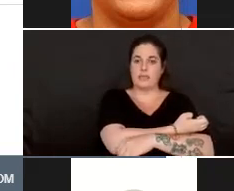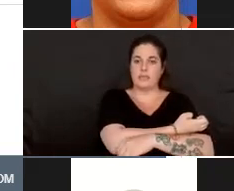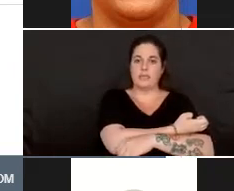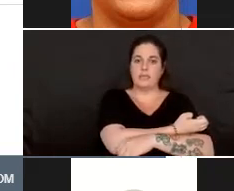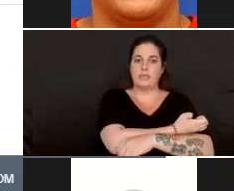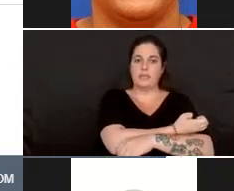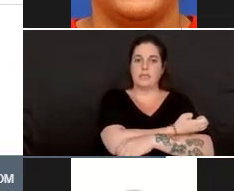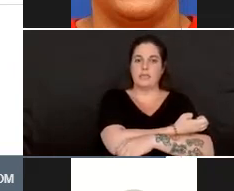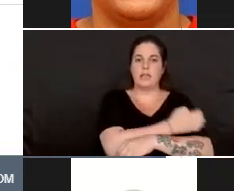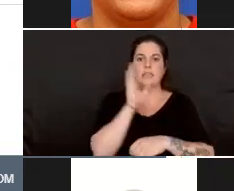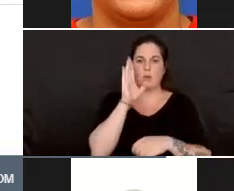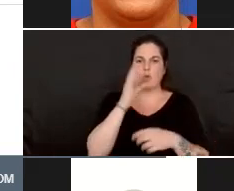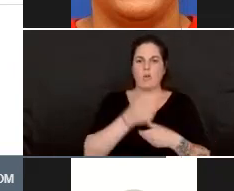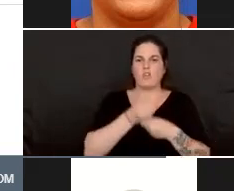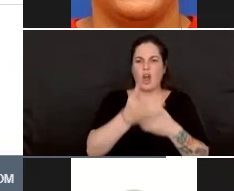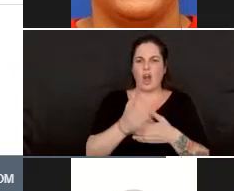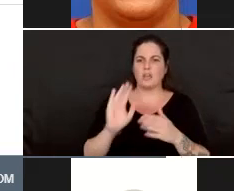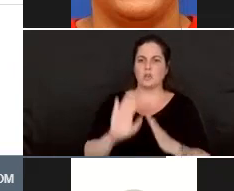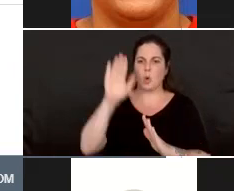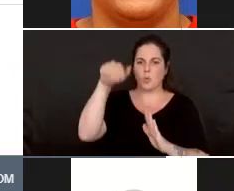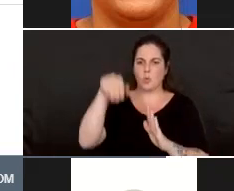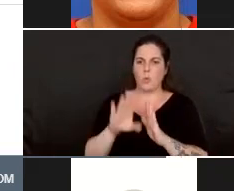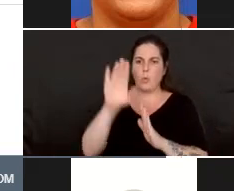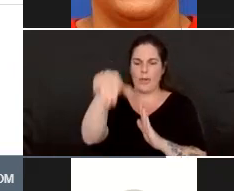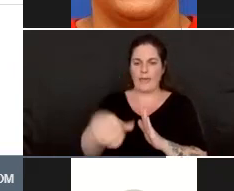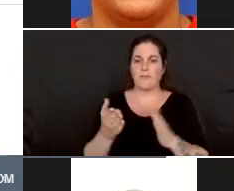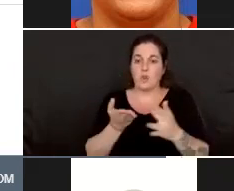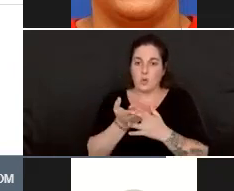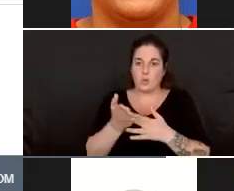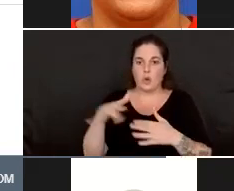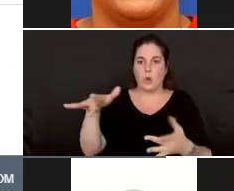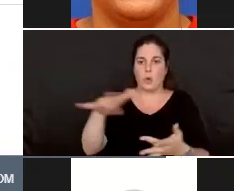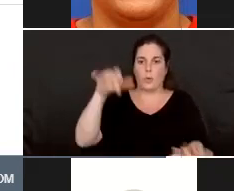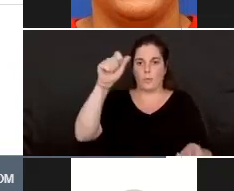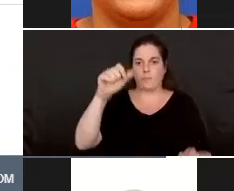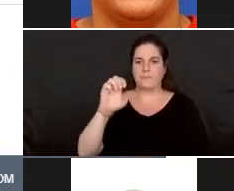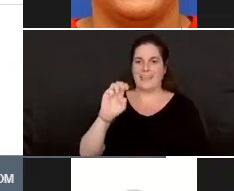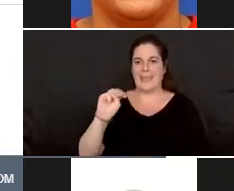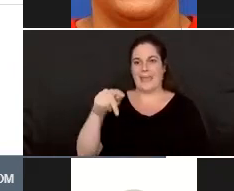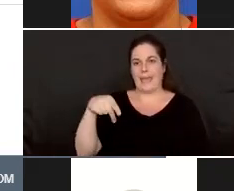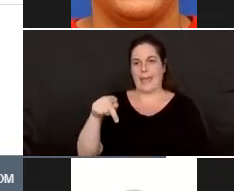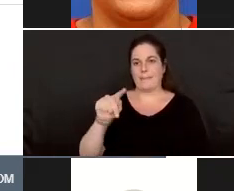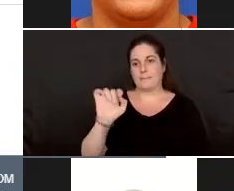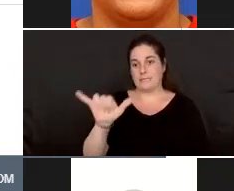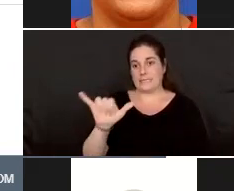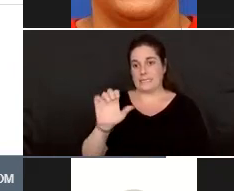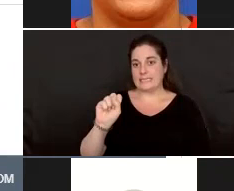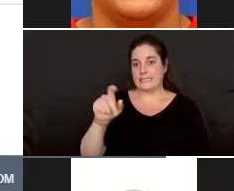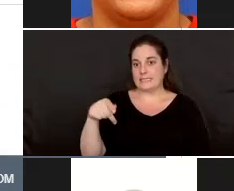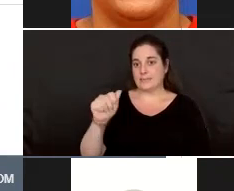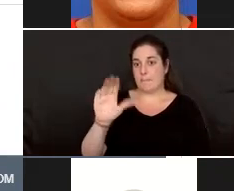that causes a wave that can travel through empty space, okay? And so even this